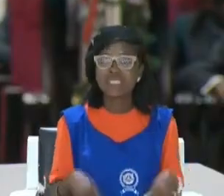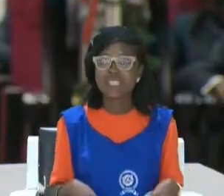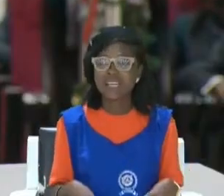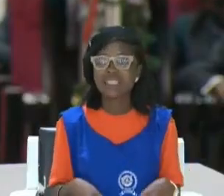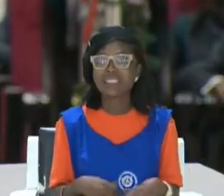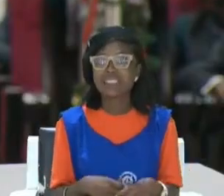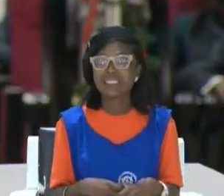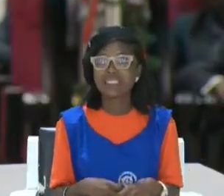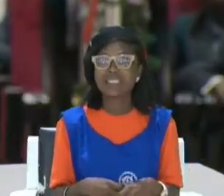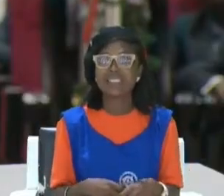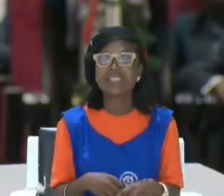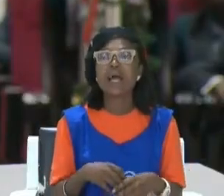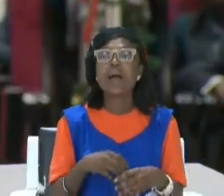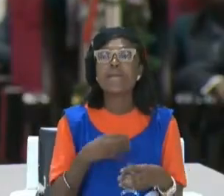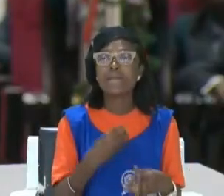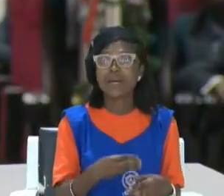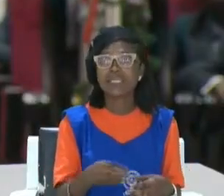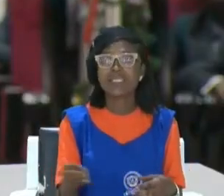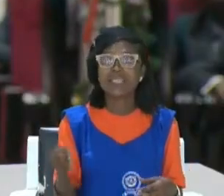materially,